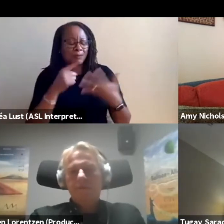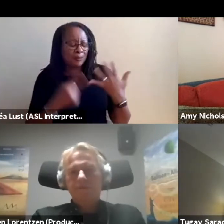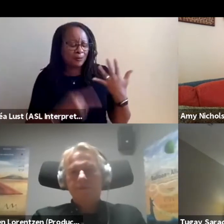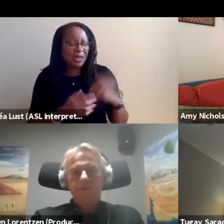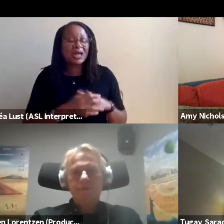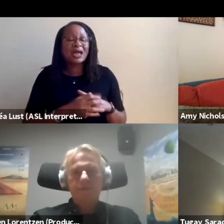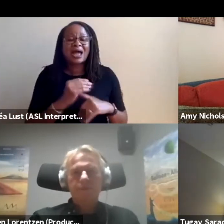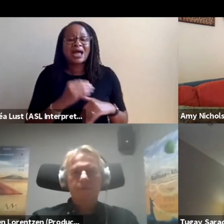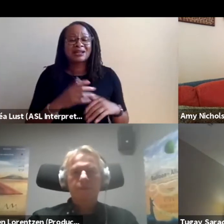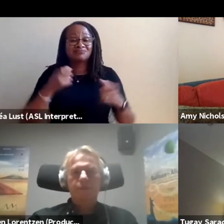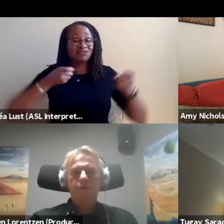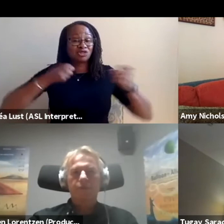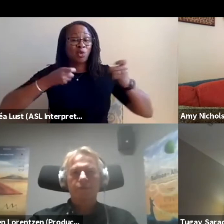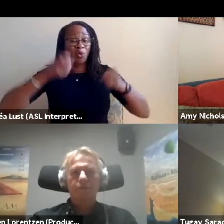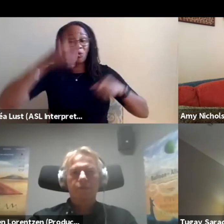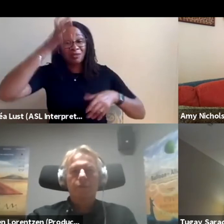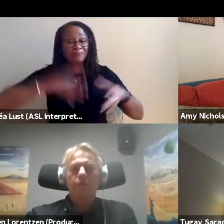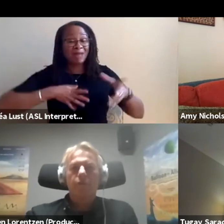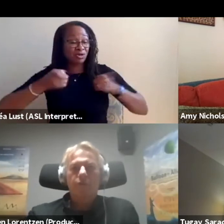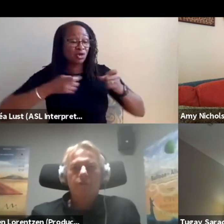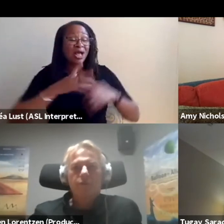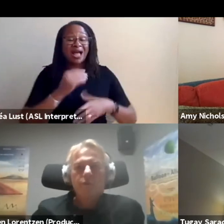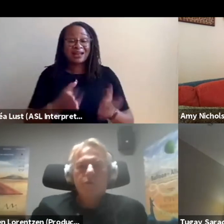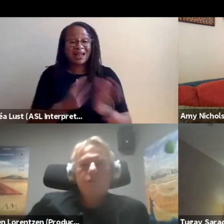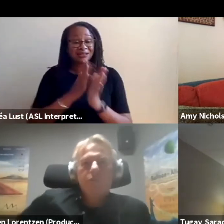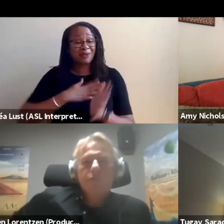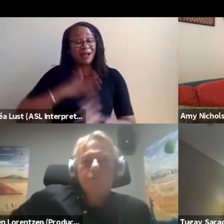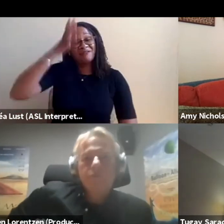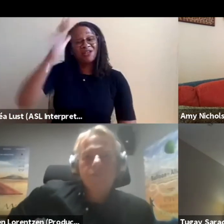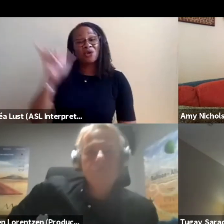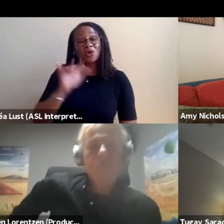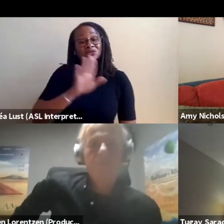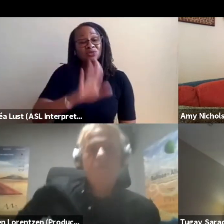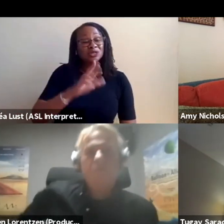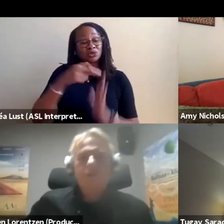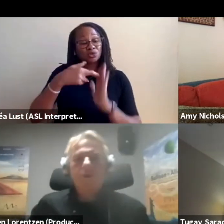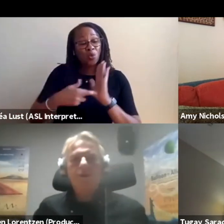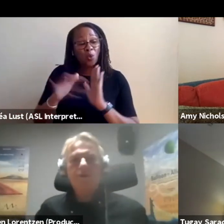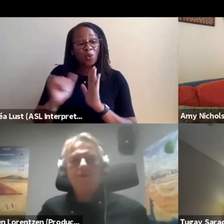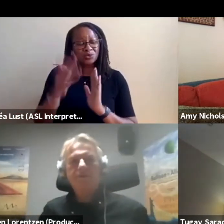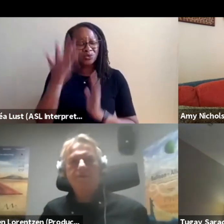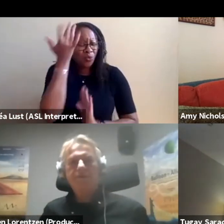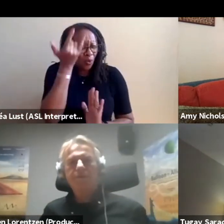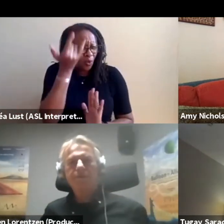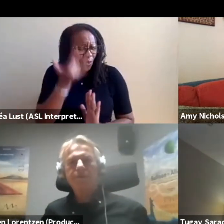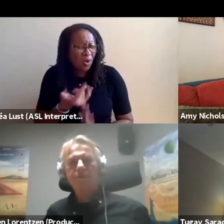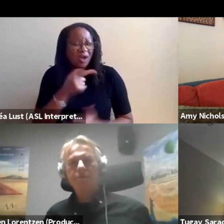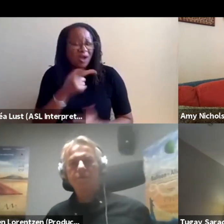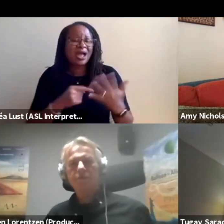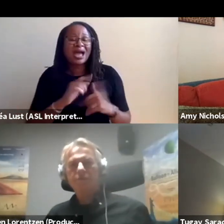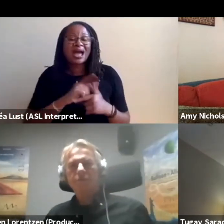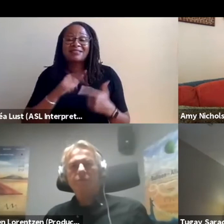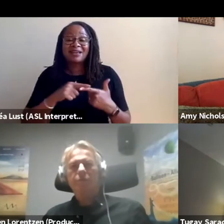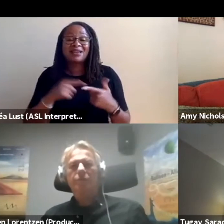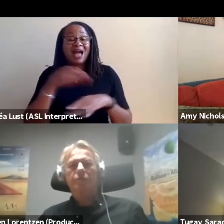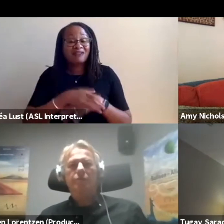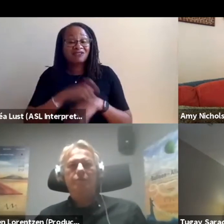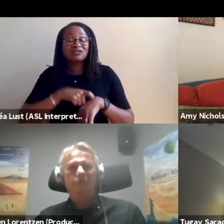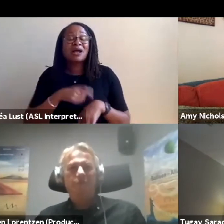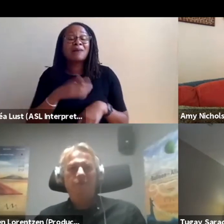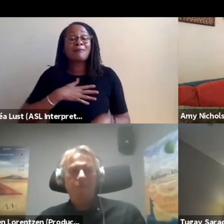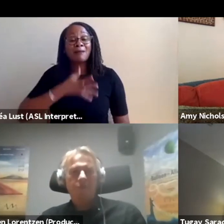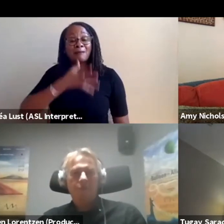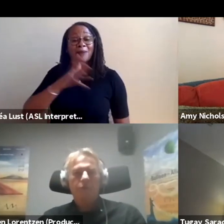father, him as well. So after a while, she could tell her story, and I listened to